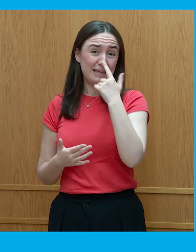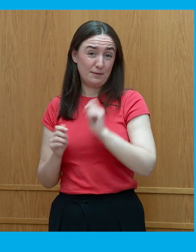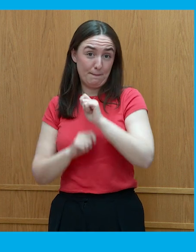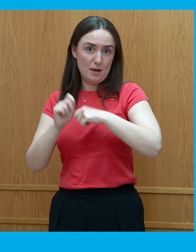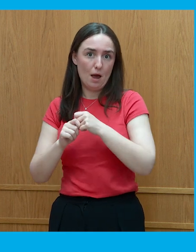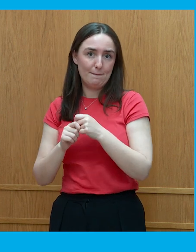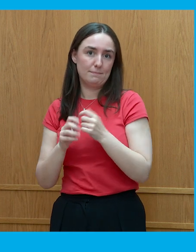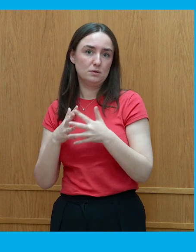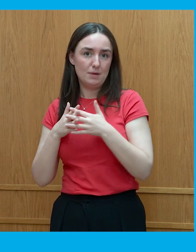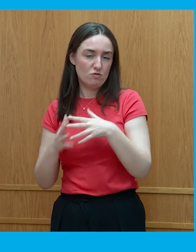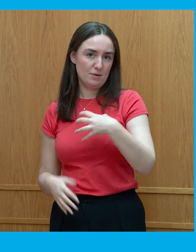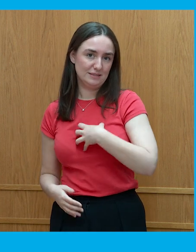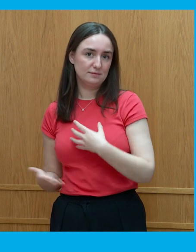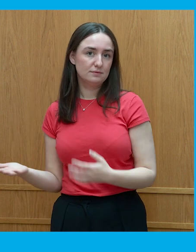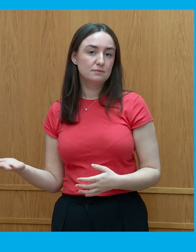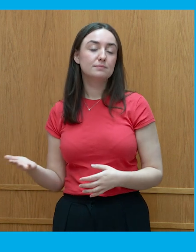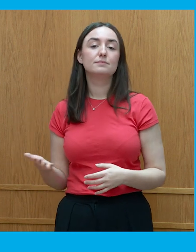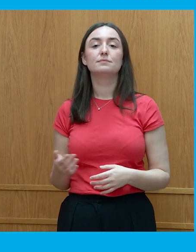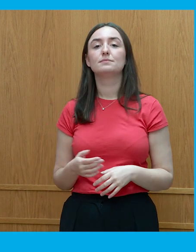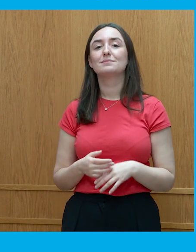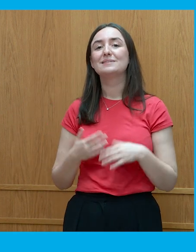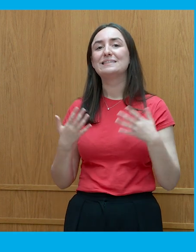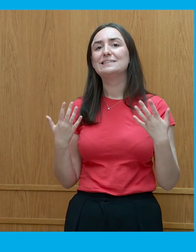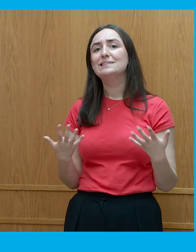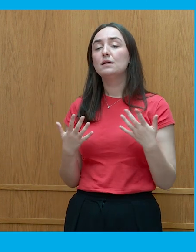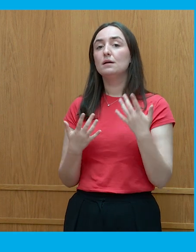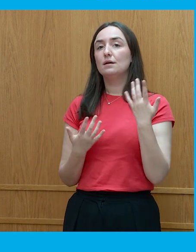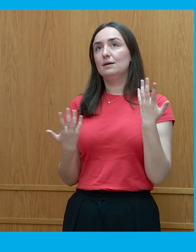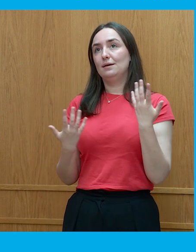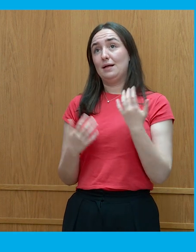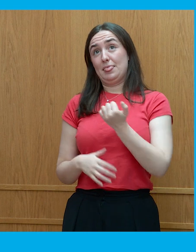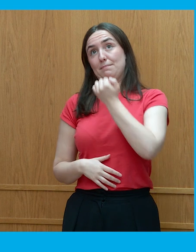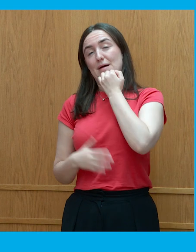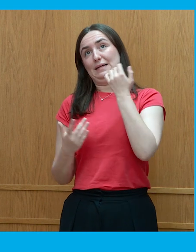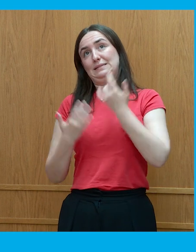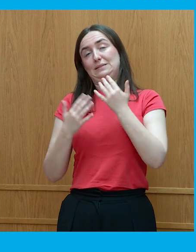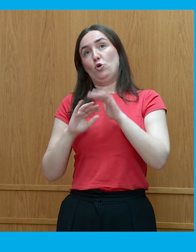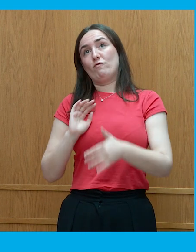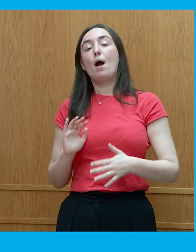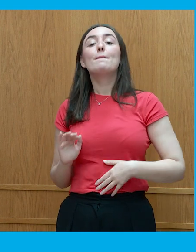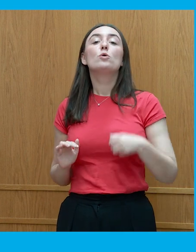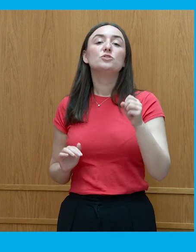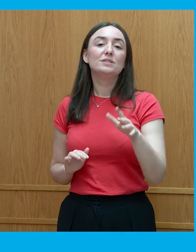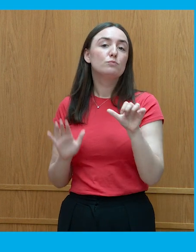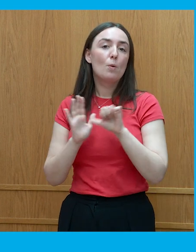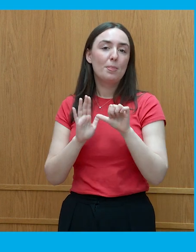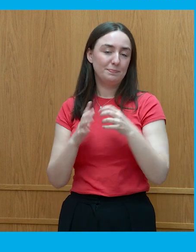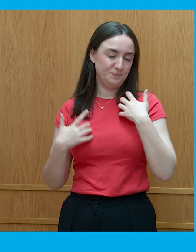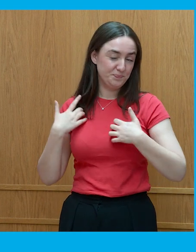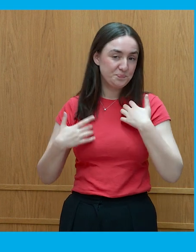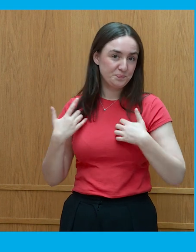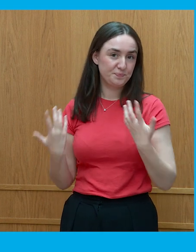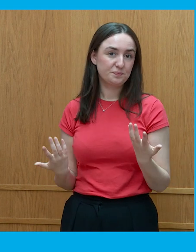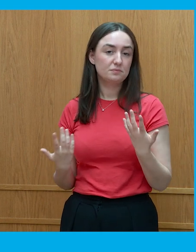Did you want to say anything else on this before we move? The mathematics of the abortion issue are very interesting. So net-net,